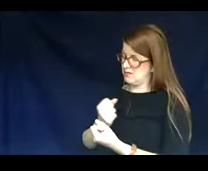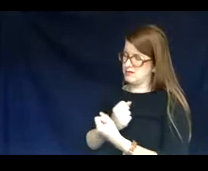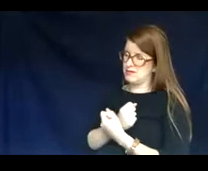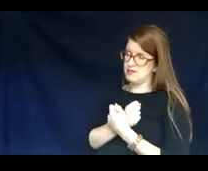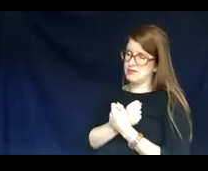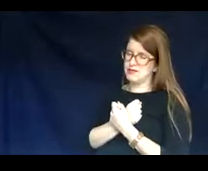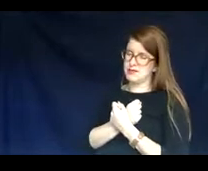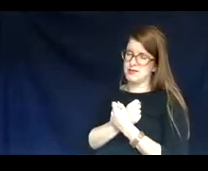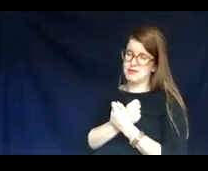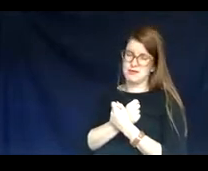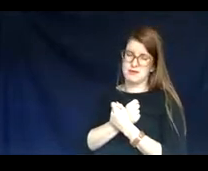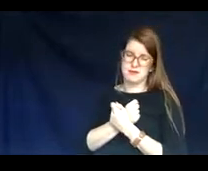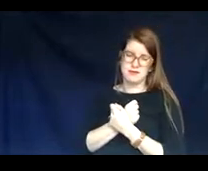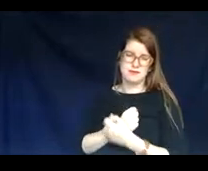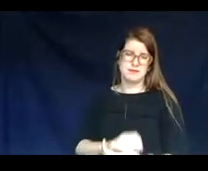whispering of